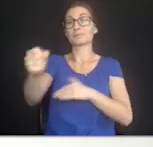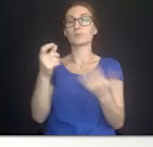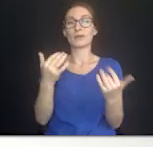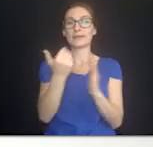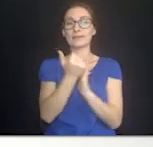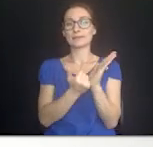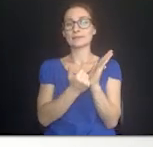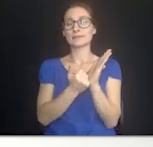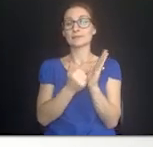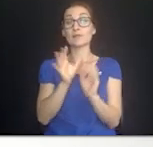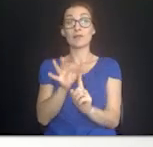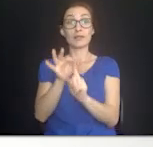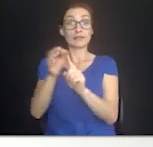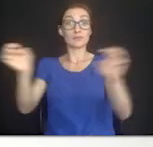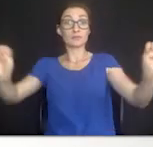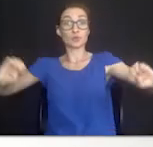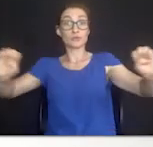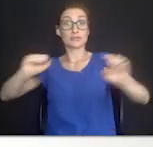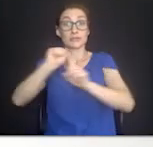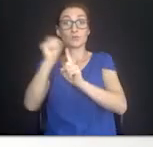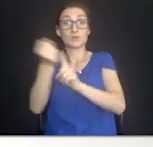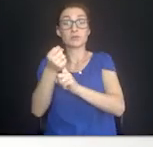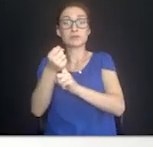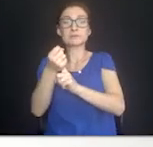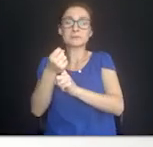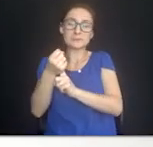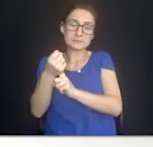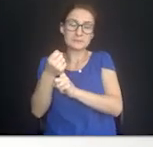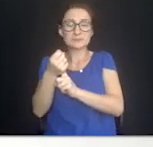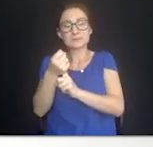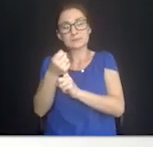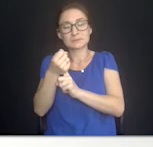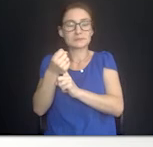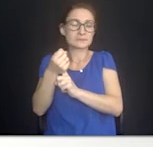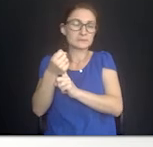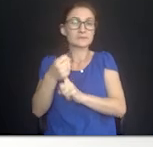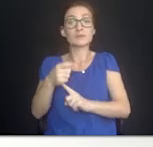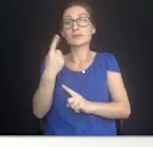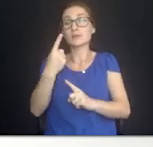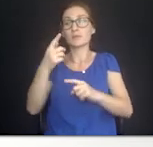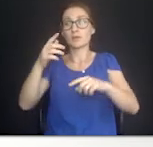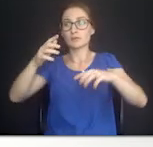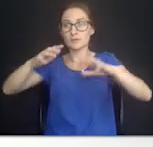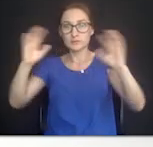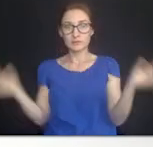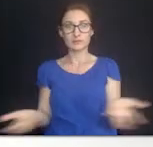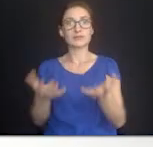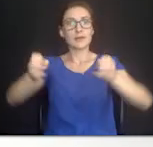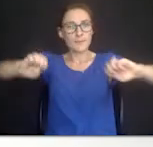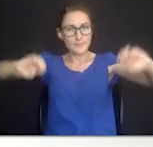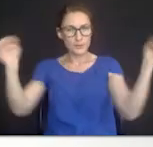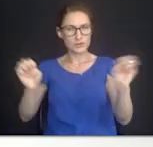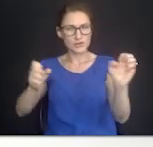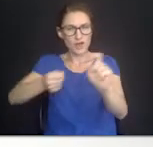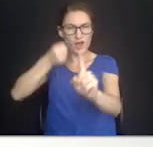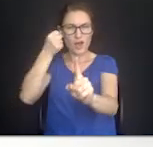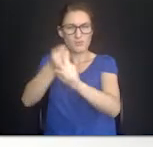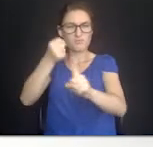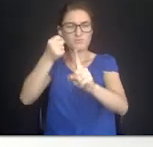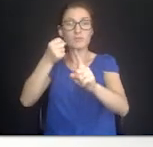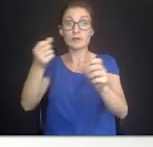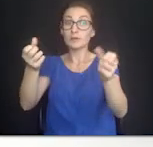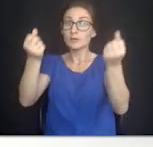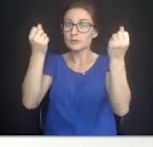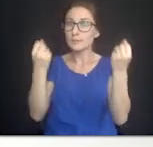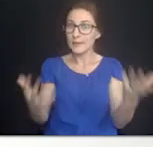have an emergency situation, right? Something that is really pushing it to the edge. So there's a number of those kind of things, but they're